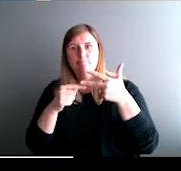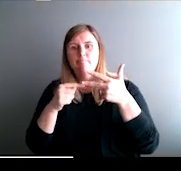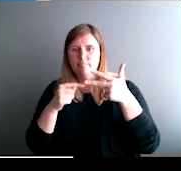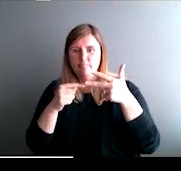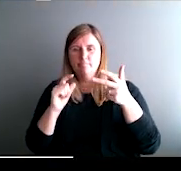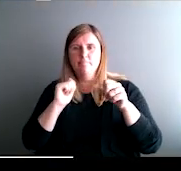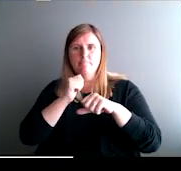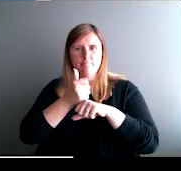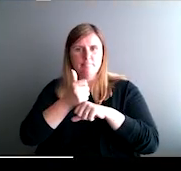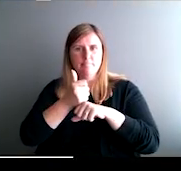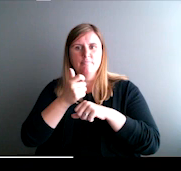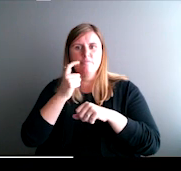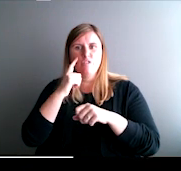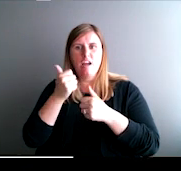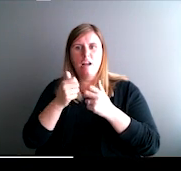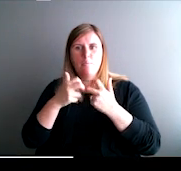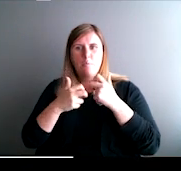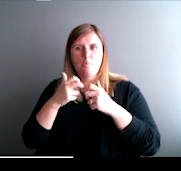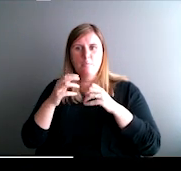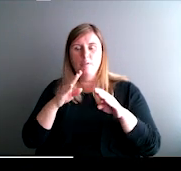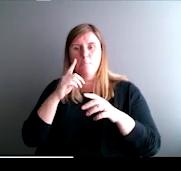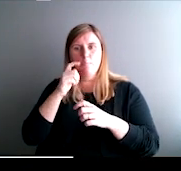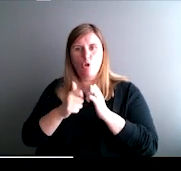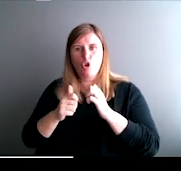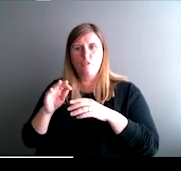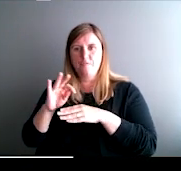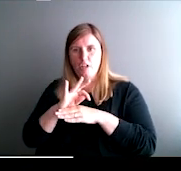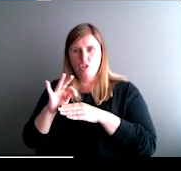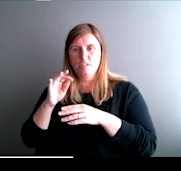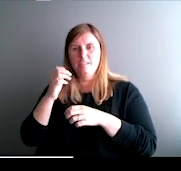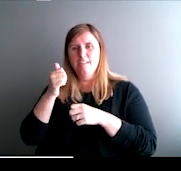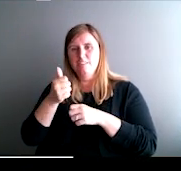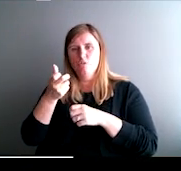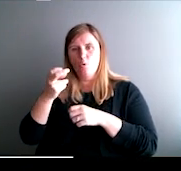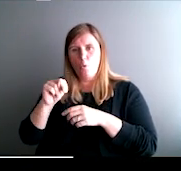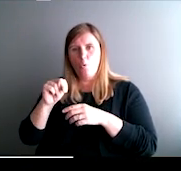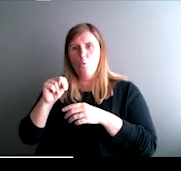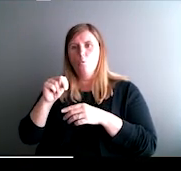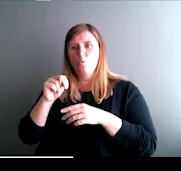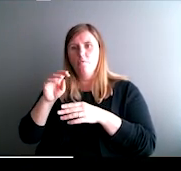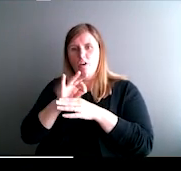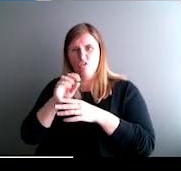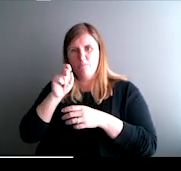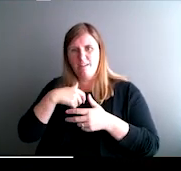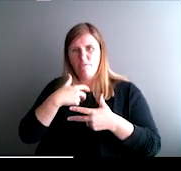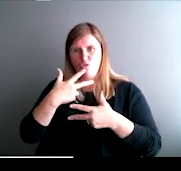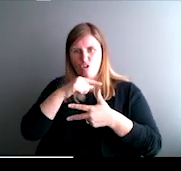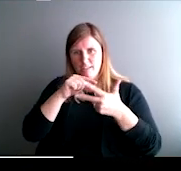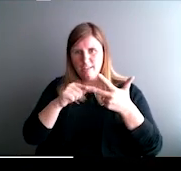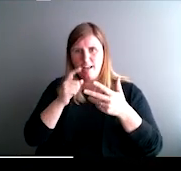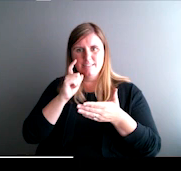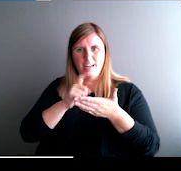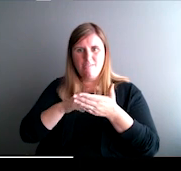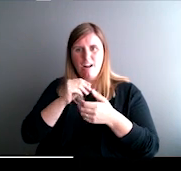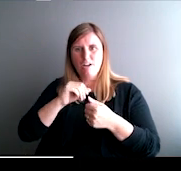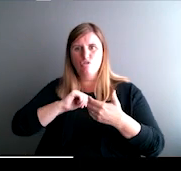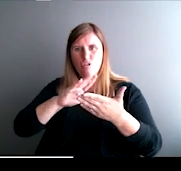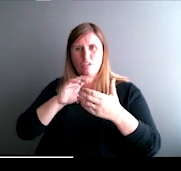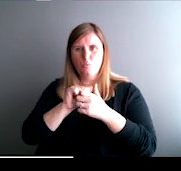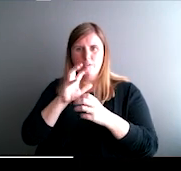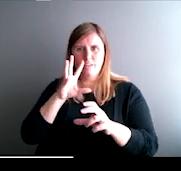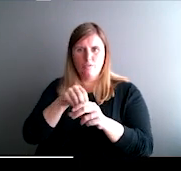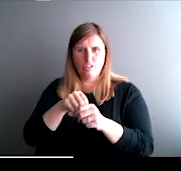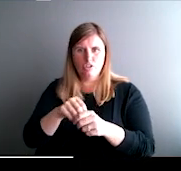problematic behavior per function. Each function needs to have all three identified and addressed with